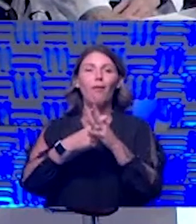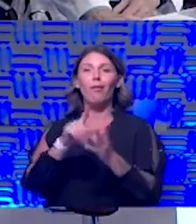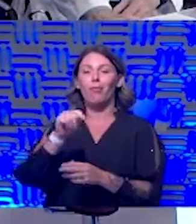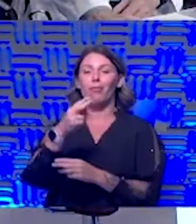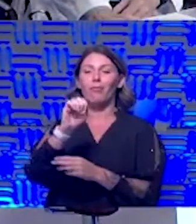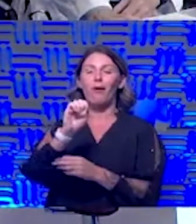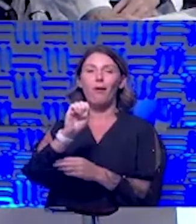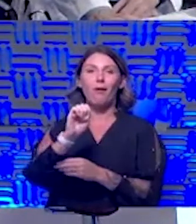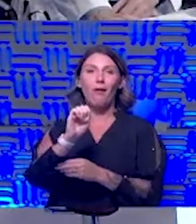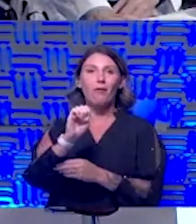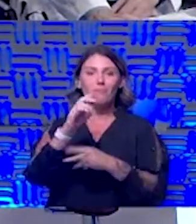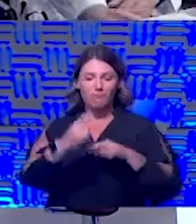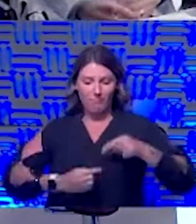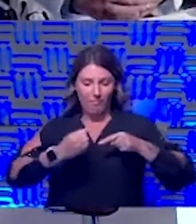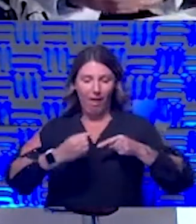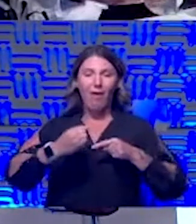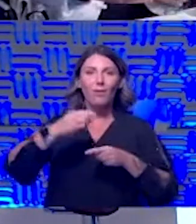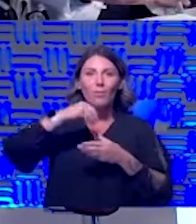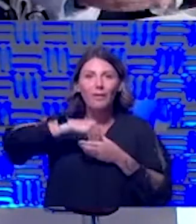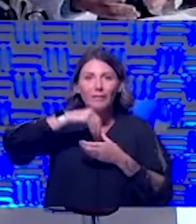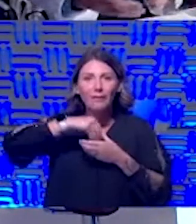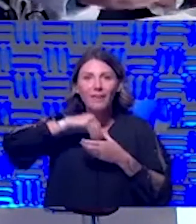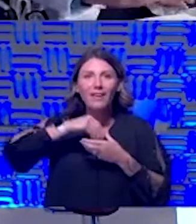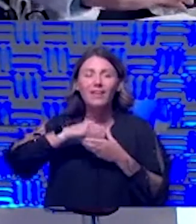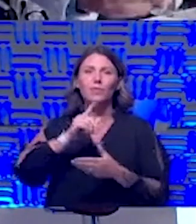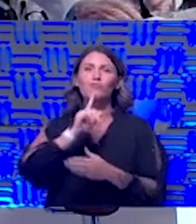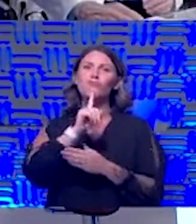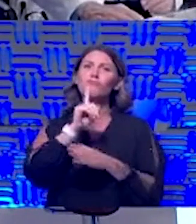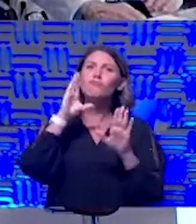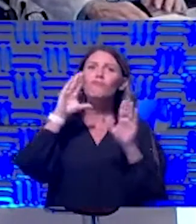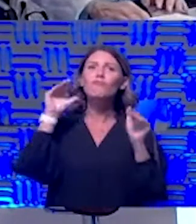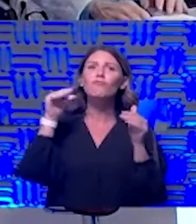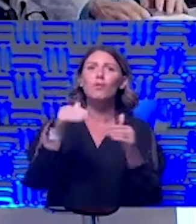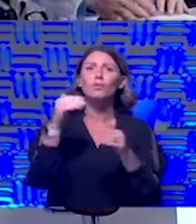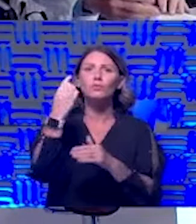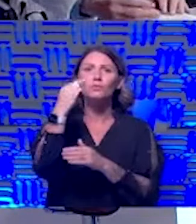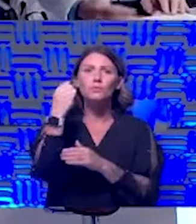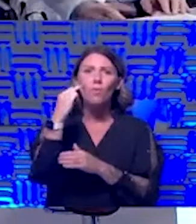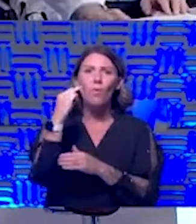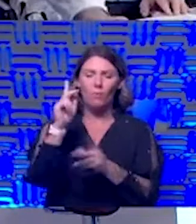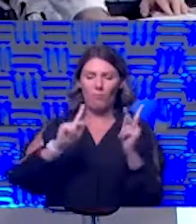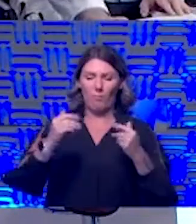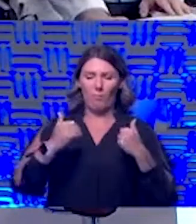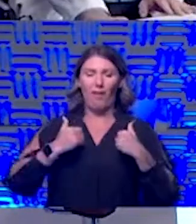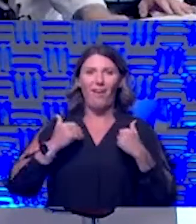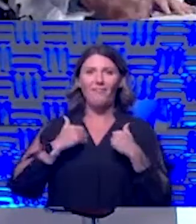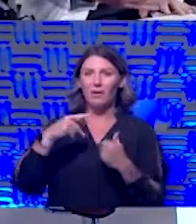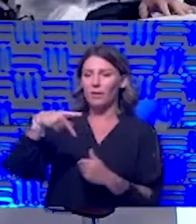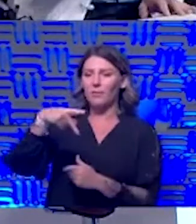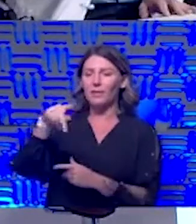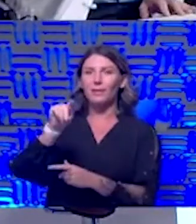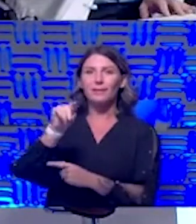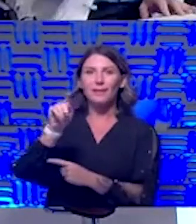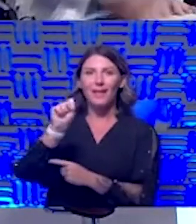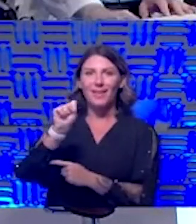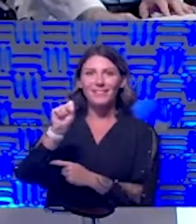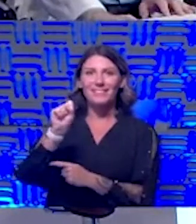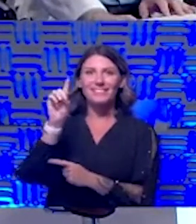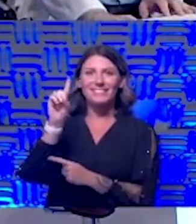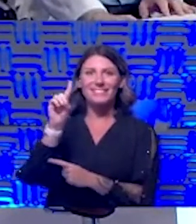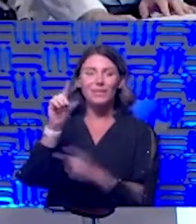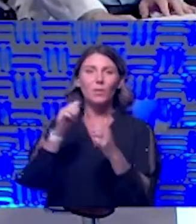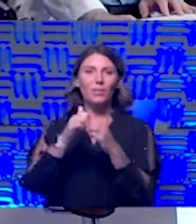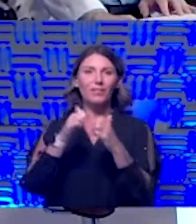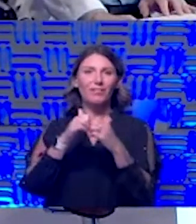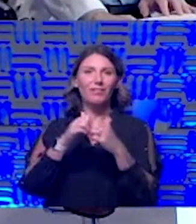especially with veterans who have suffered from PTSD and medical and emotional distress as a result of service, as well as other things. I'm going to let Justin talk